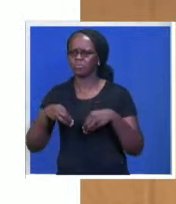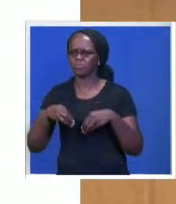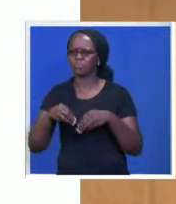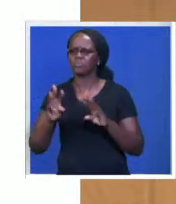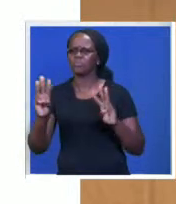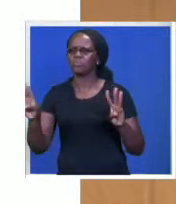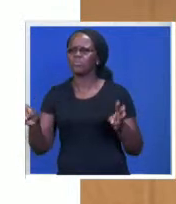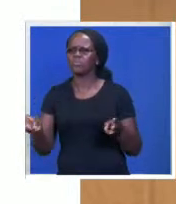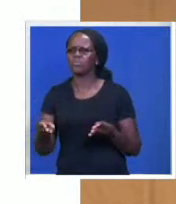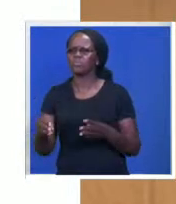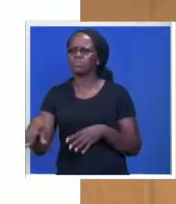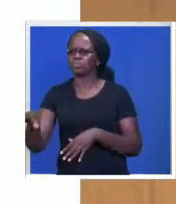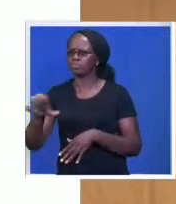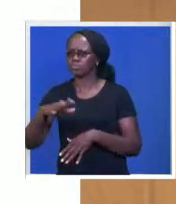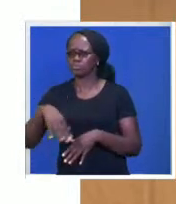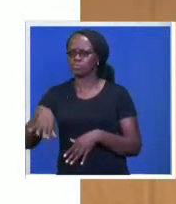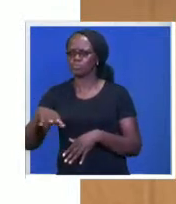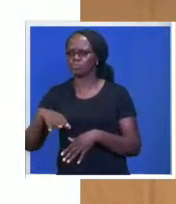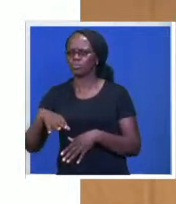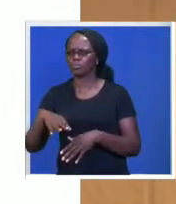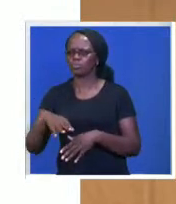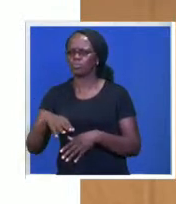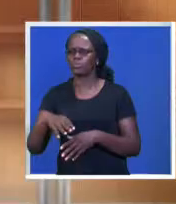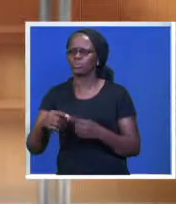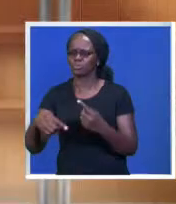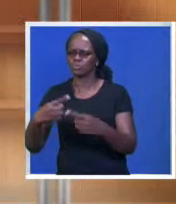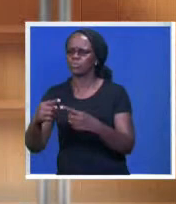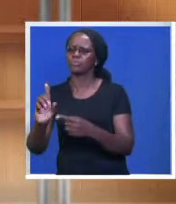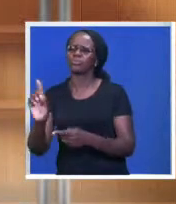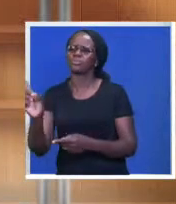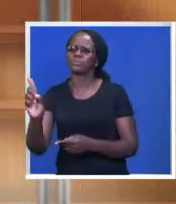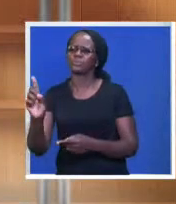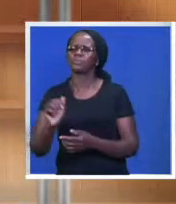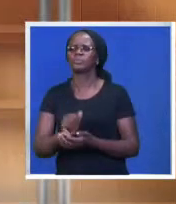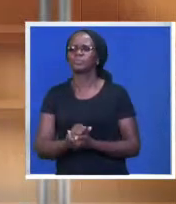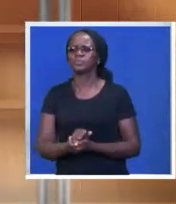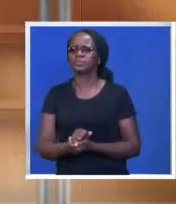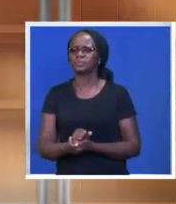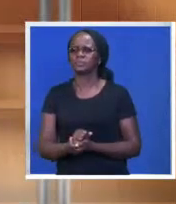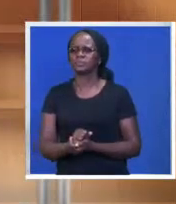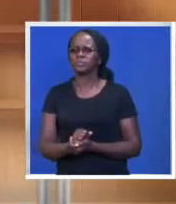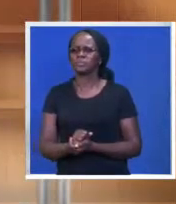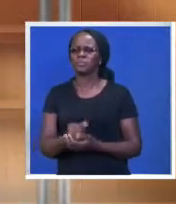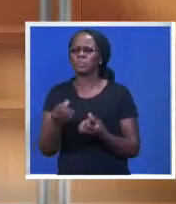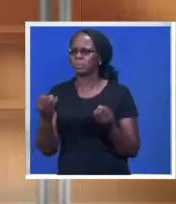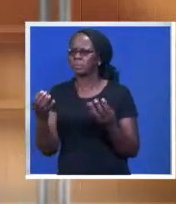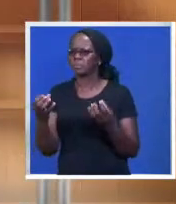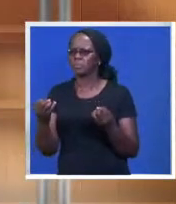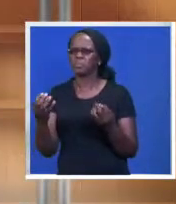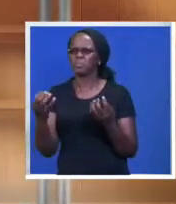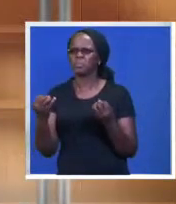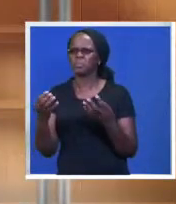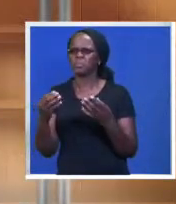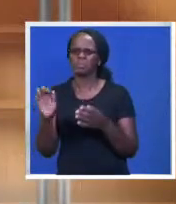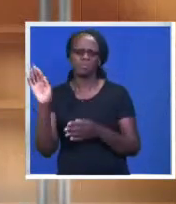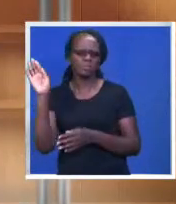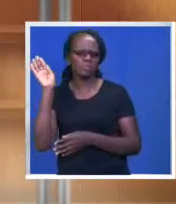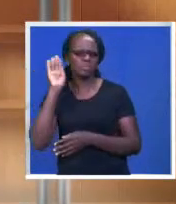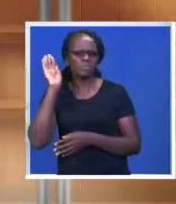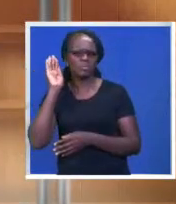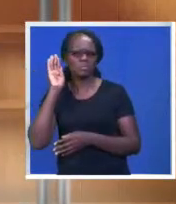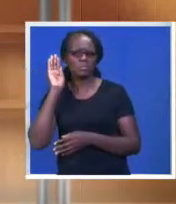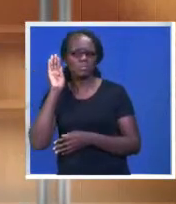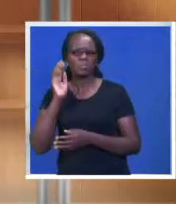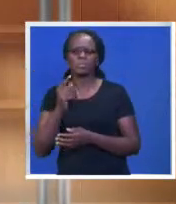in into existence. How did the world come into being? There are many other versions. Scientists talk